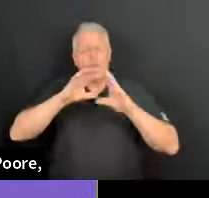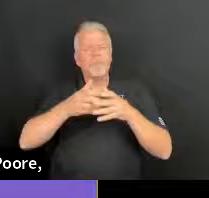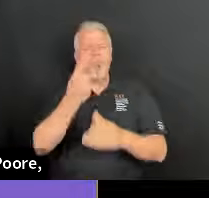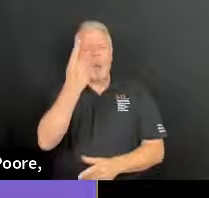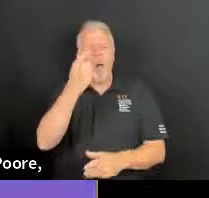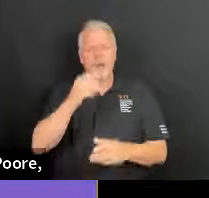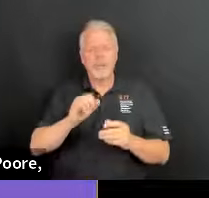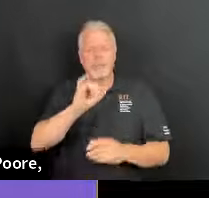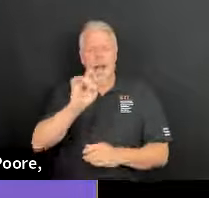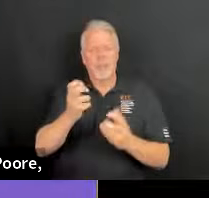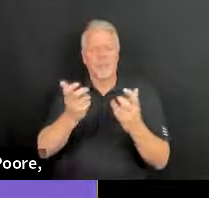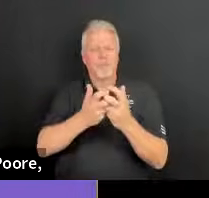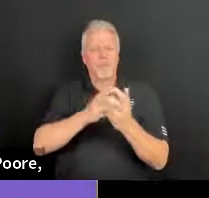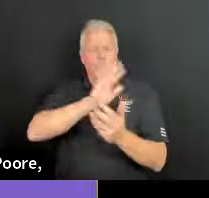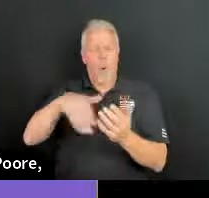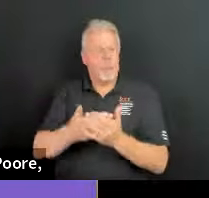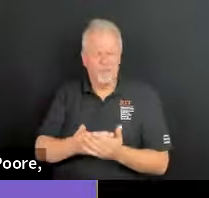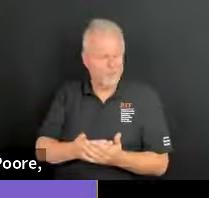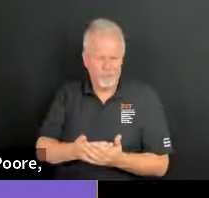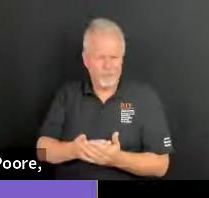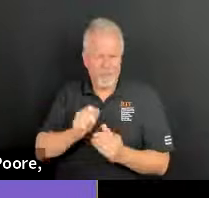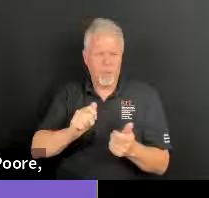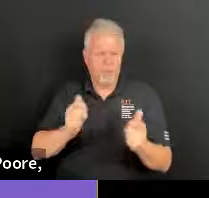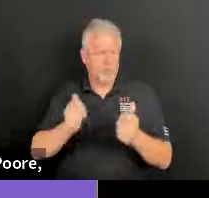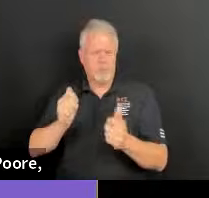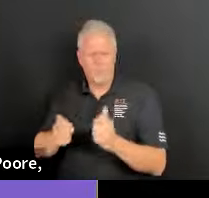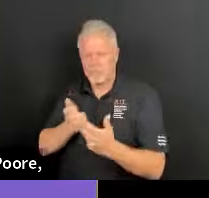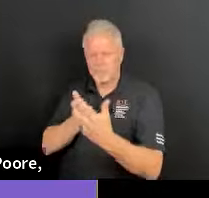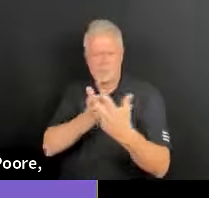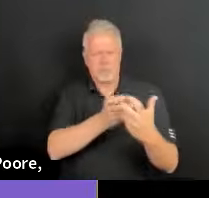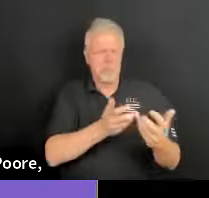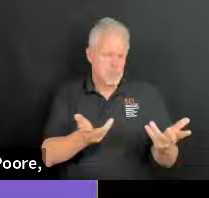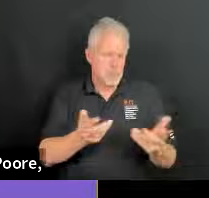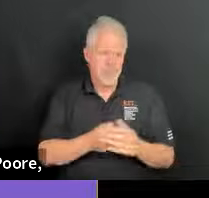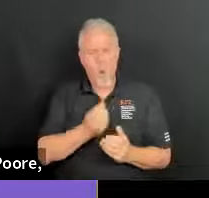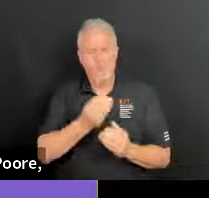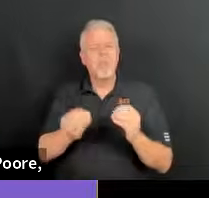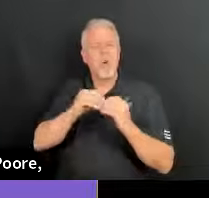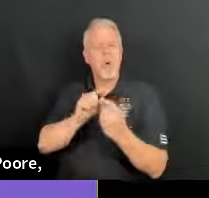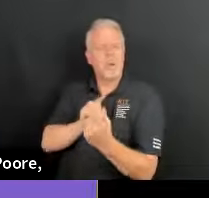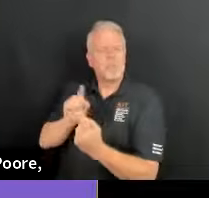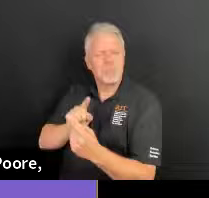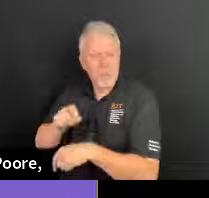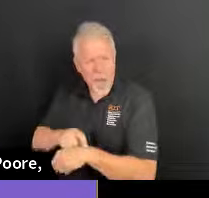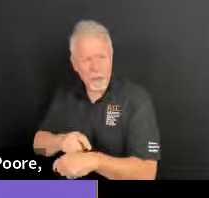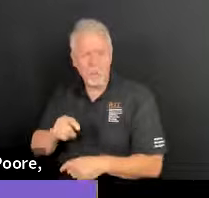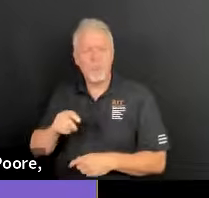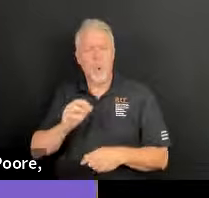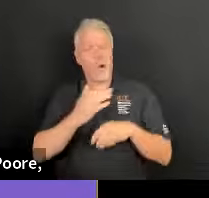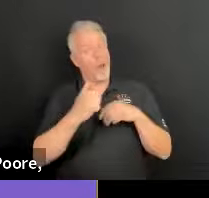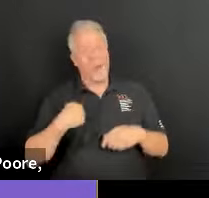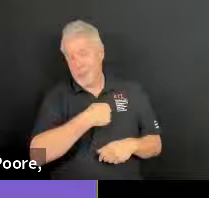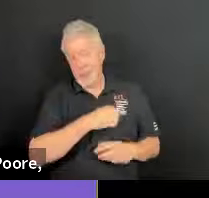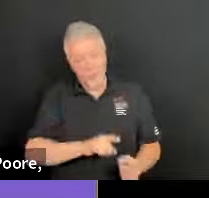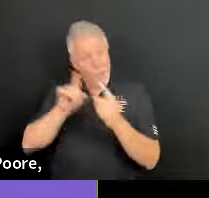So when we're talking about that, we need to think about, we need to match a style for each person as well. It's not a one size fits